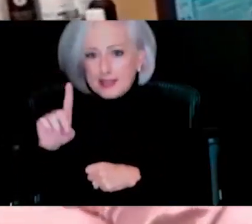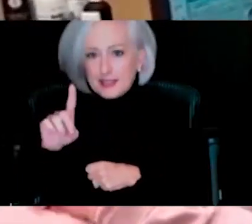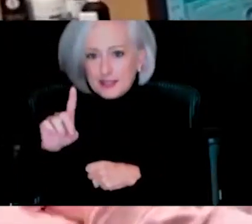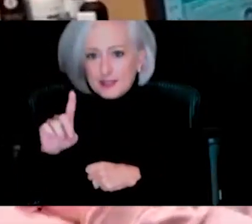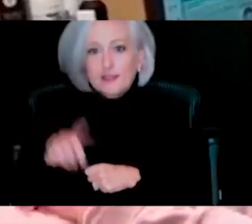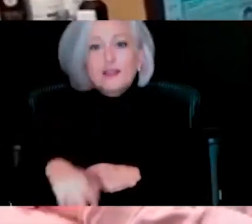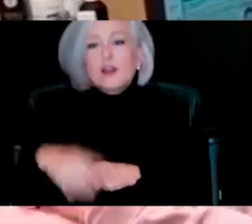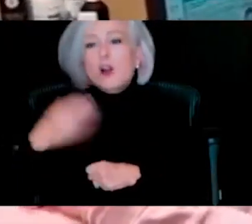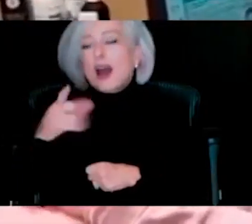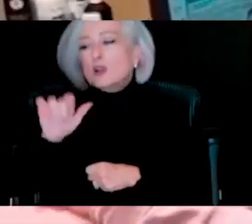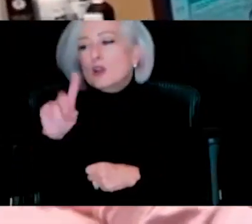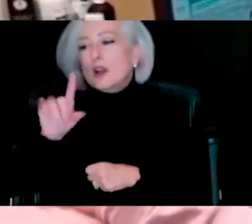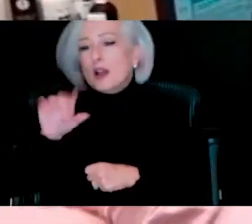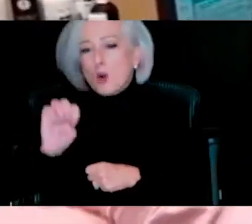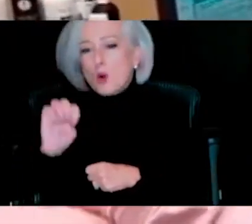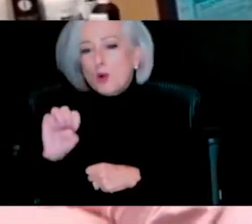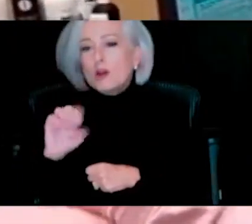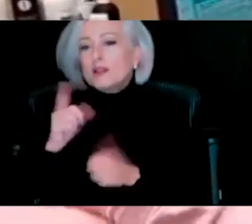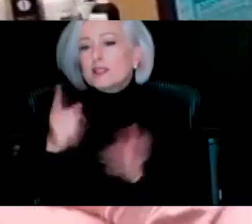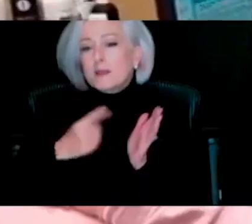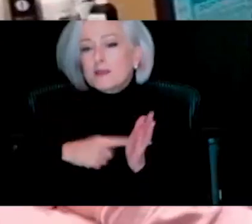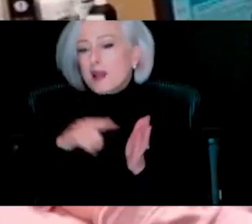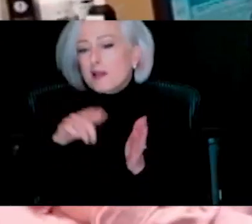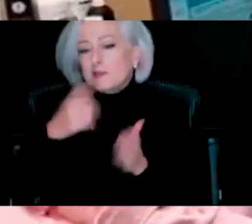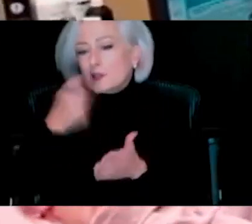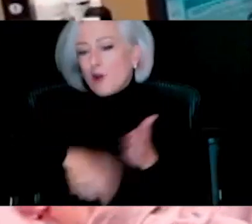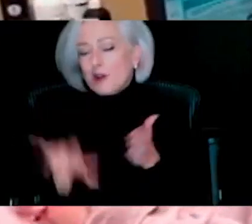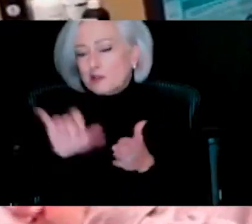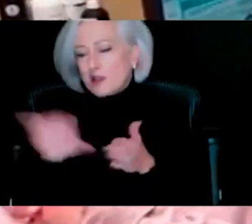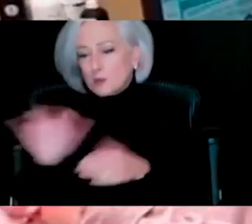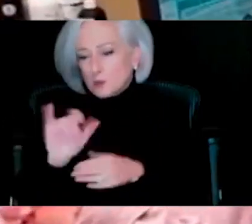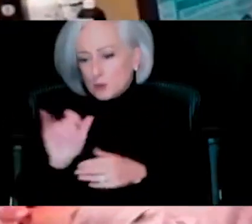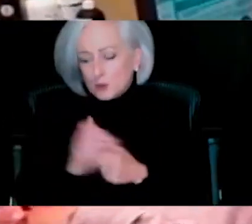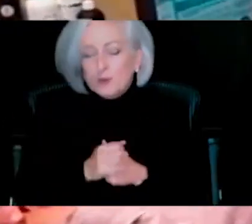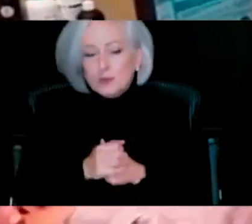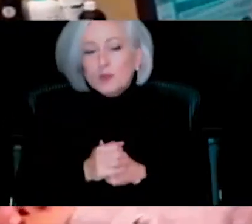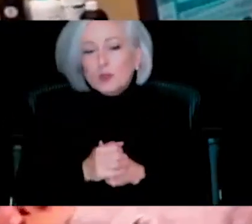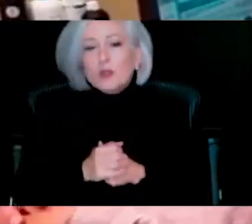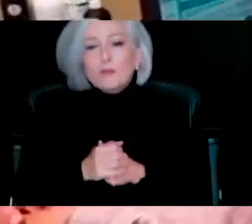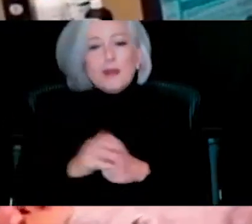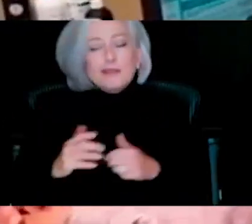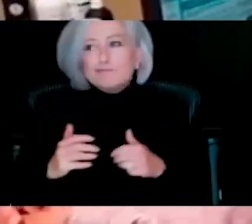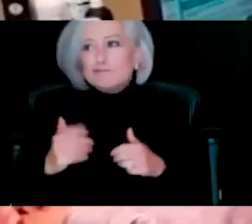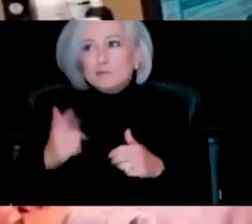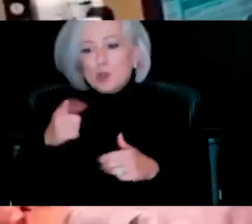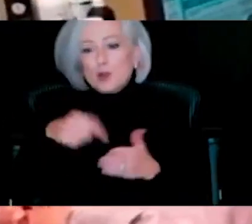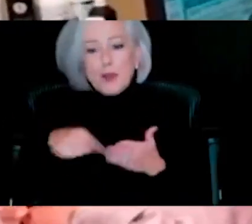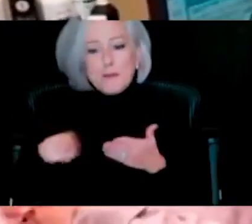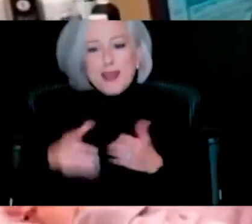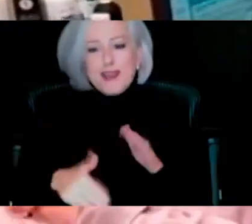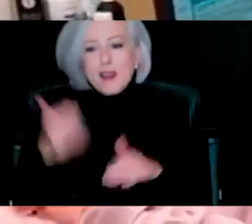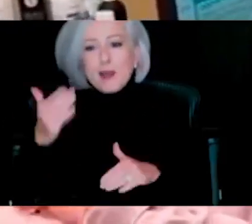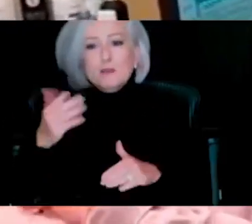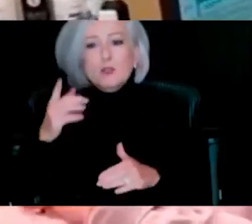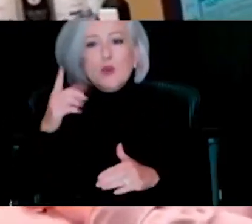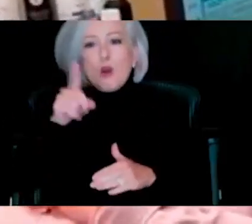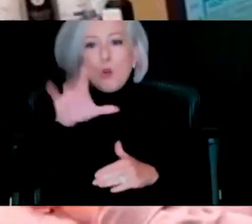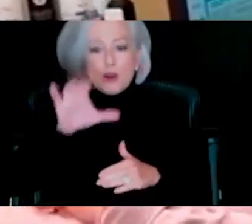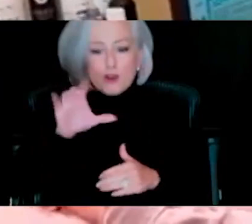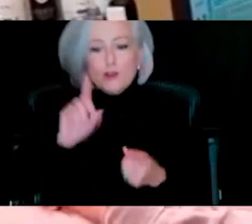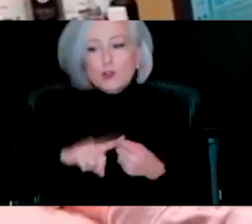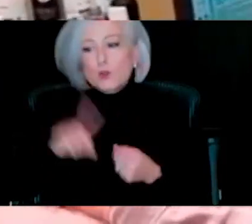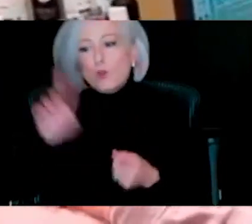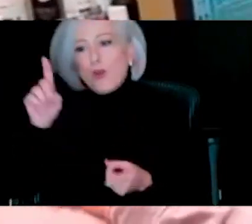hydroquinone. Sometimes that's all that costs as well, but all the way up to hundreds of dollars and thousands of dollars, just depending